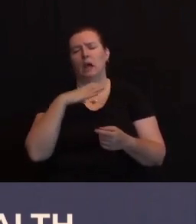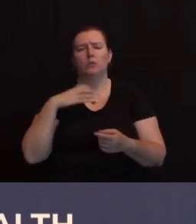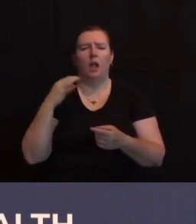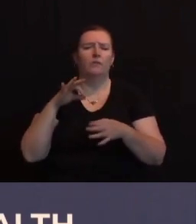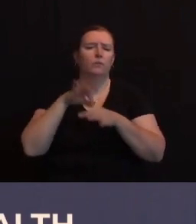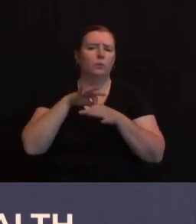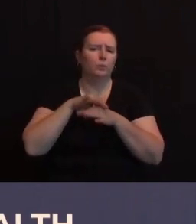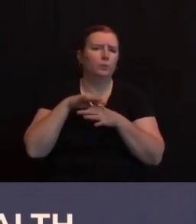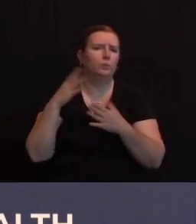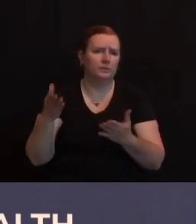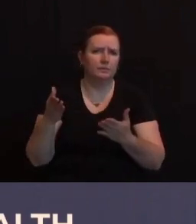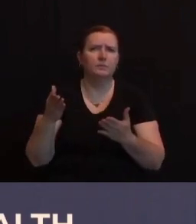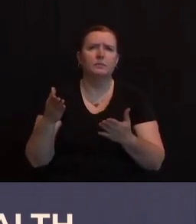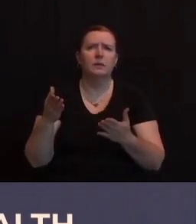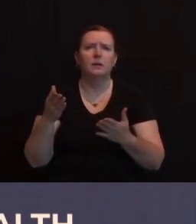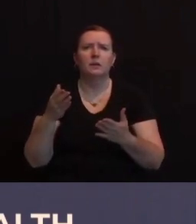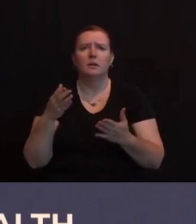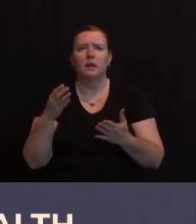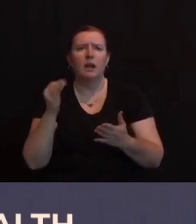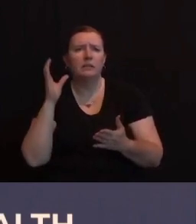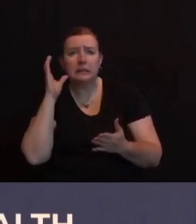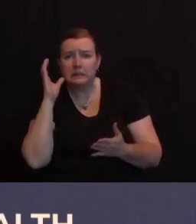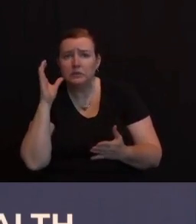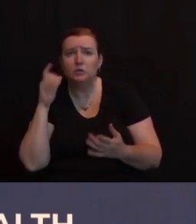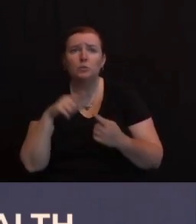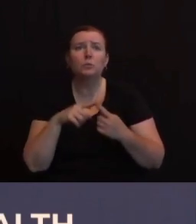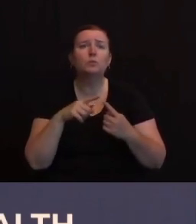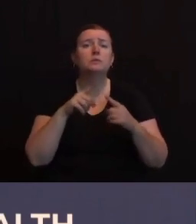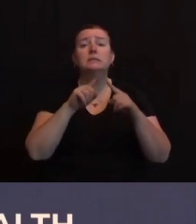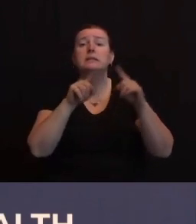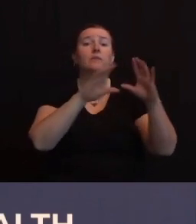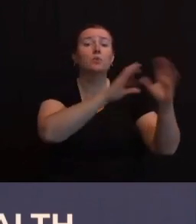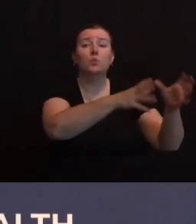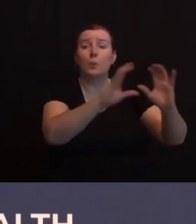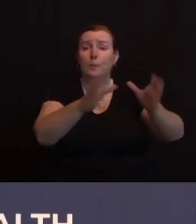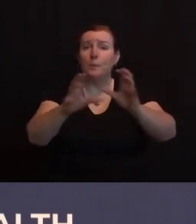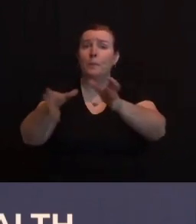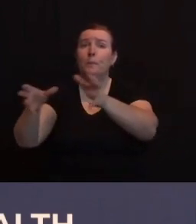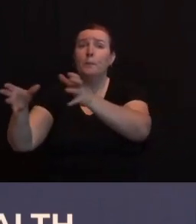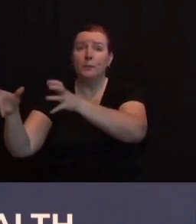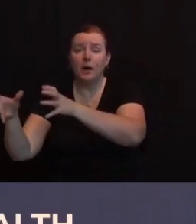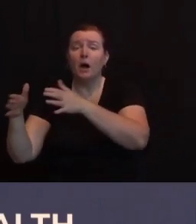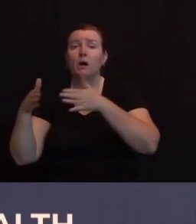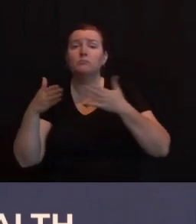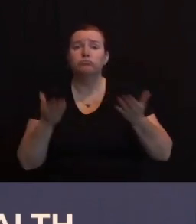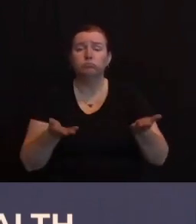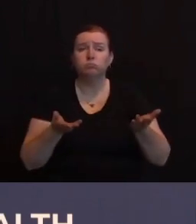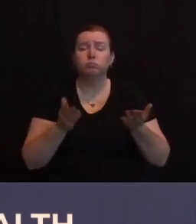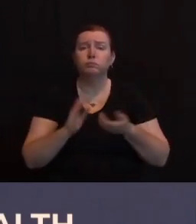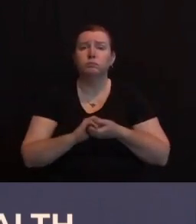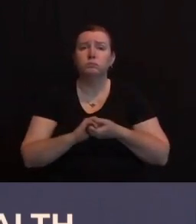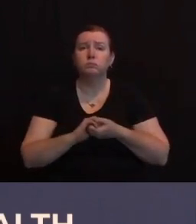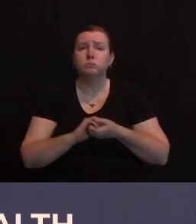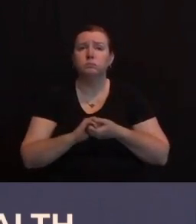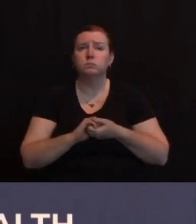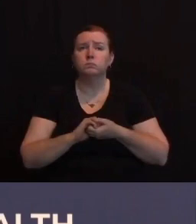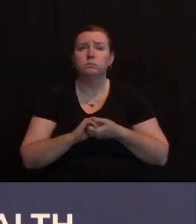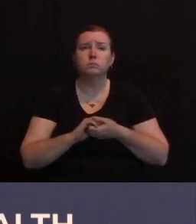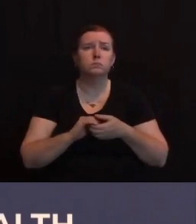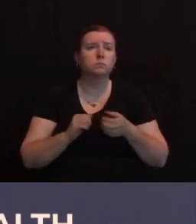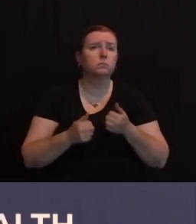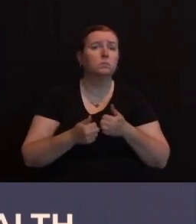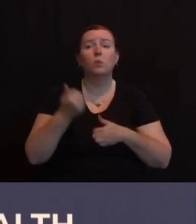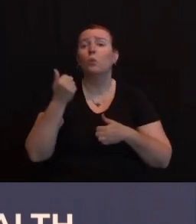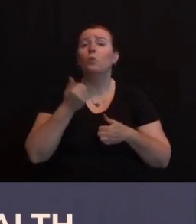taking incoming from the various campaigns that saw how things played out on the ground. I think the general feedback is that